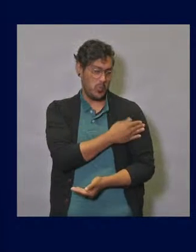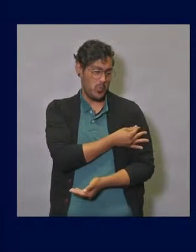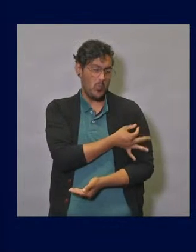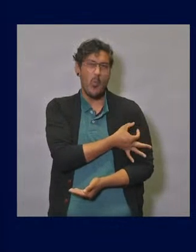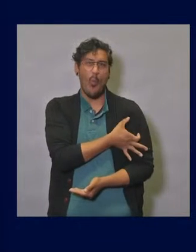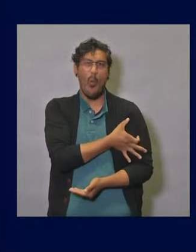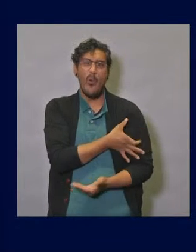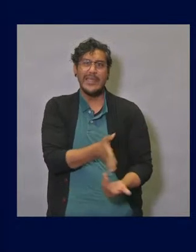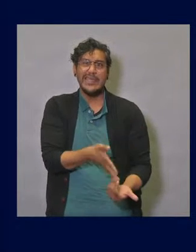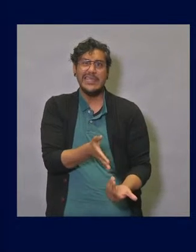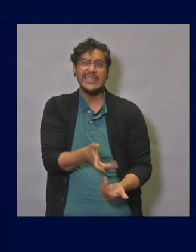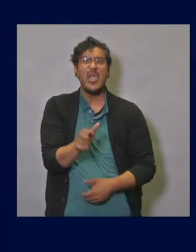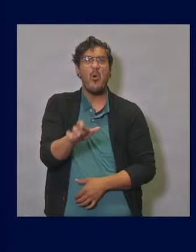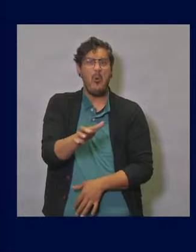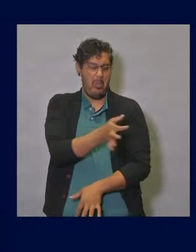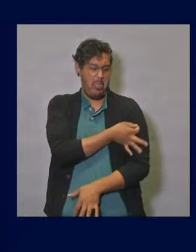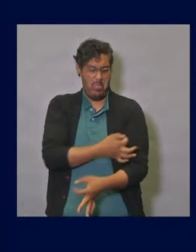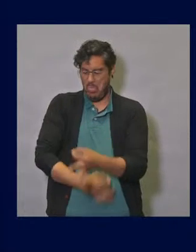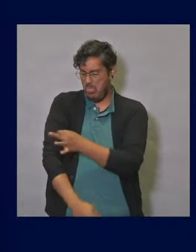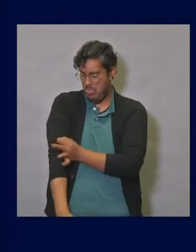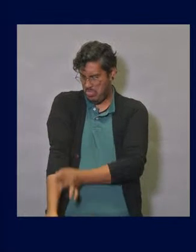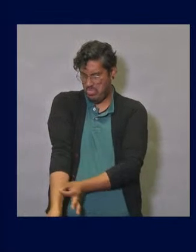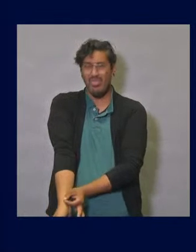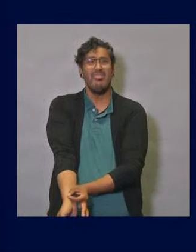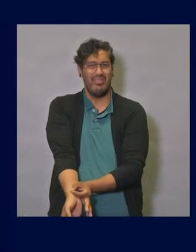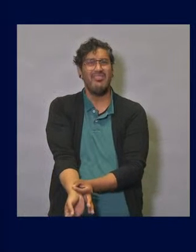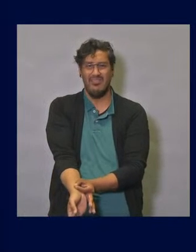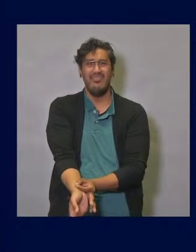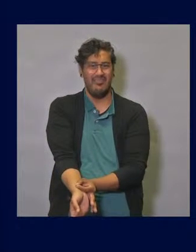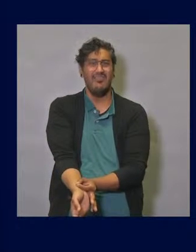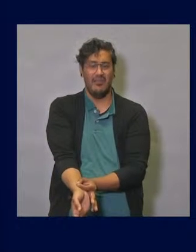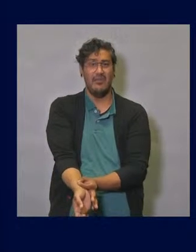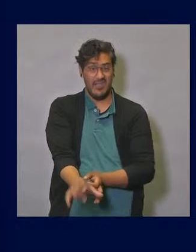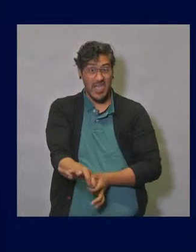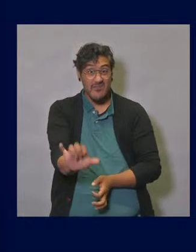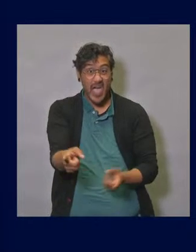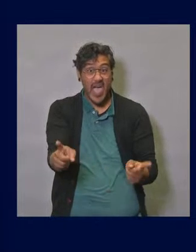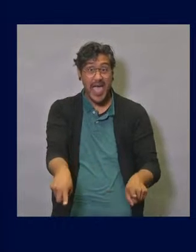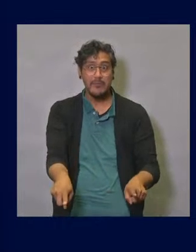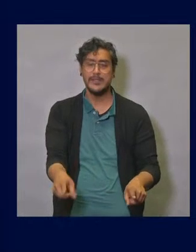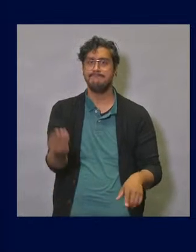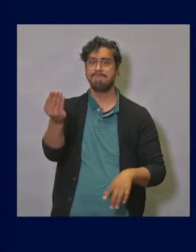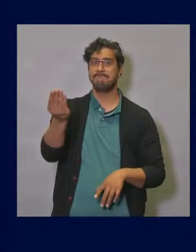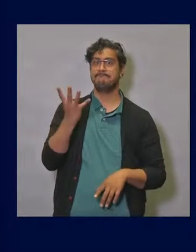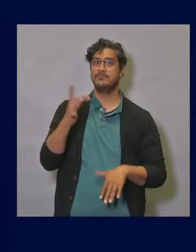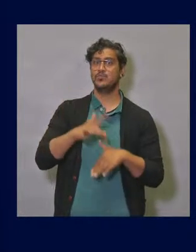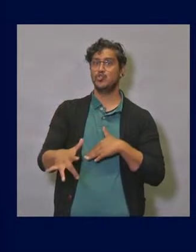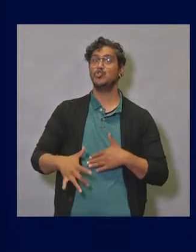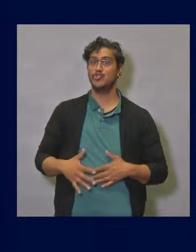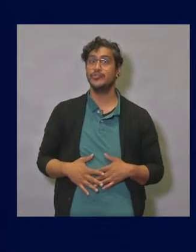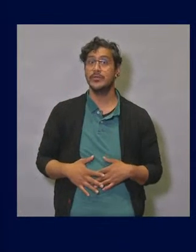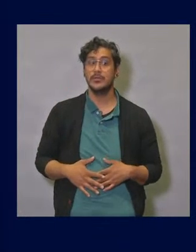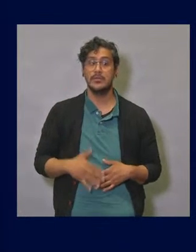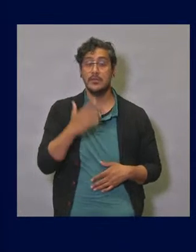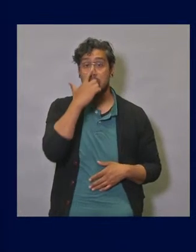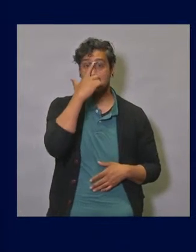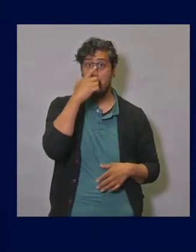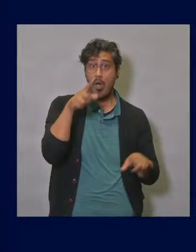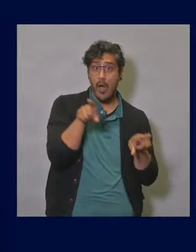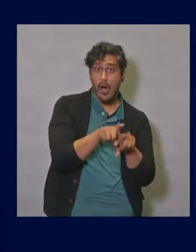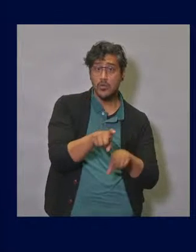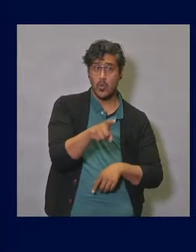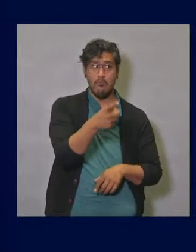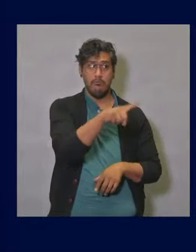skin beyond the site of injection. Additionally, the pause allowed healthcare providers to learn about how to screen